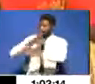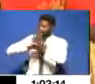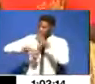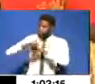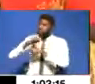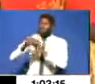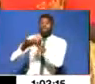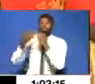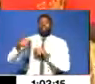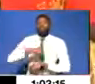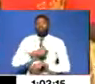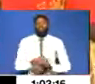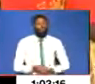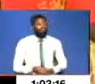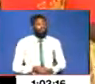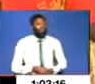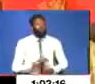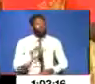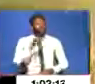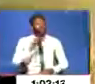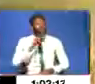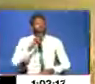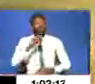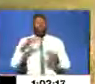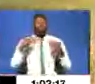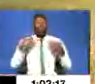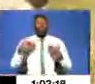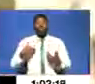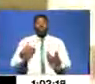At least 20 dead bodies have been retrieved